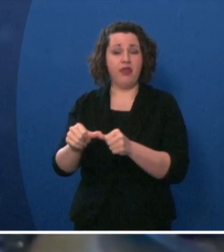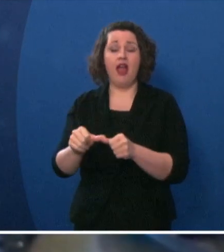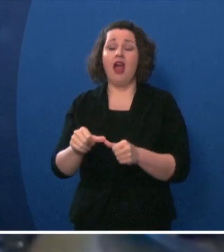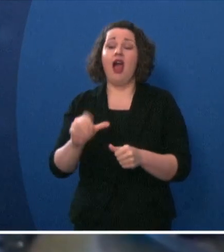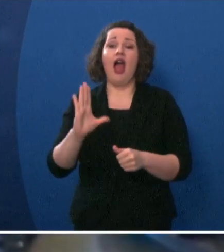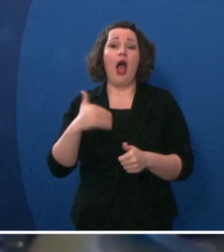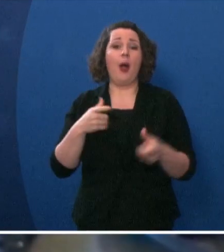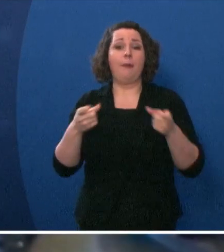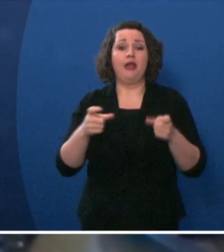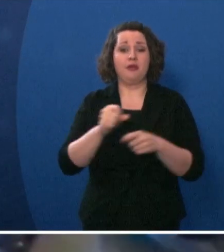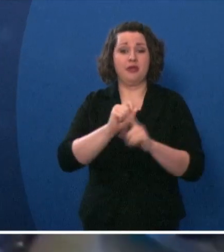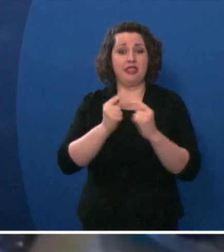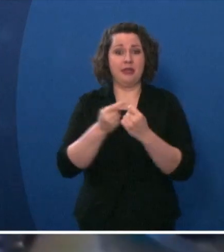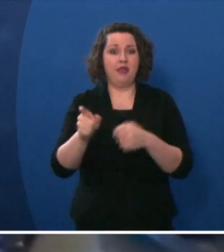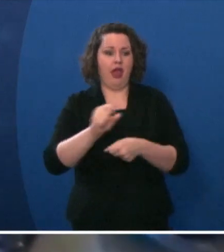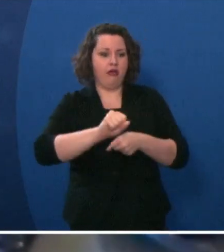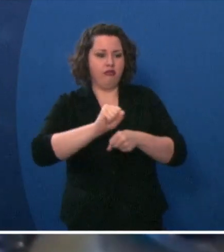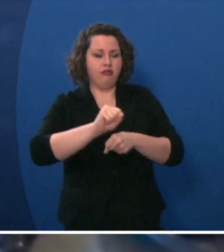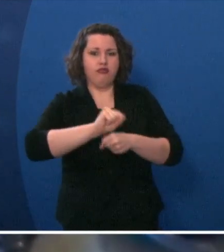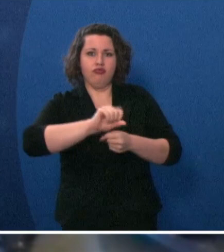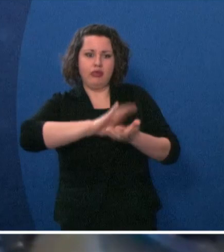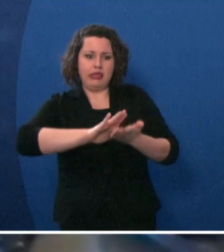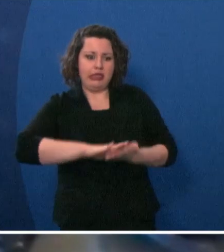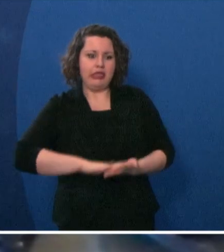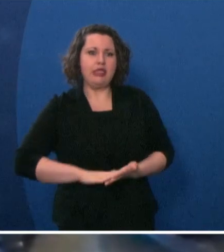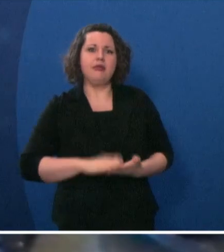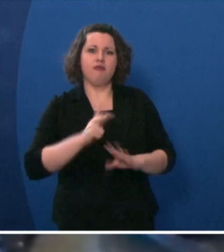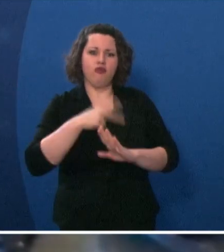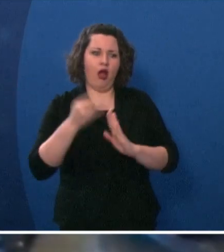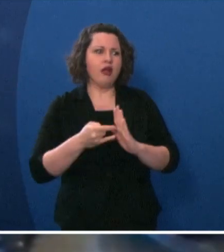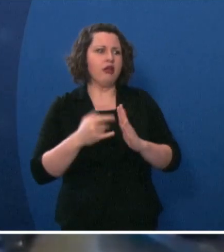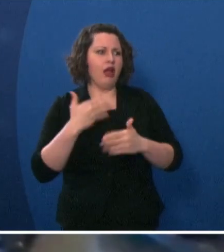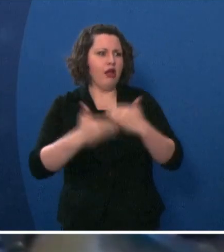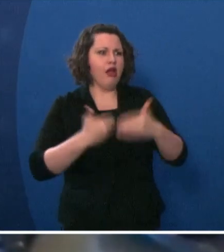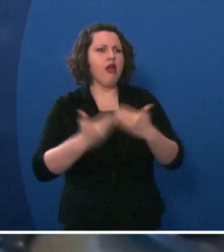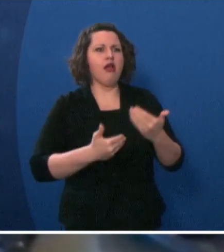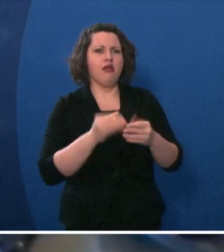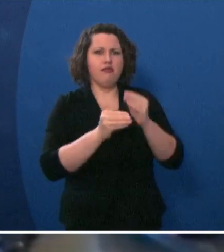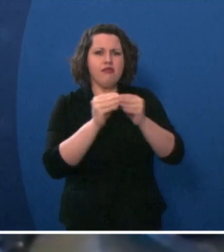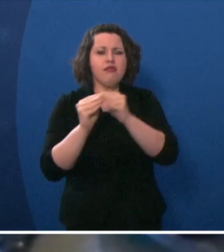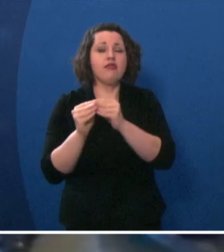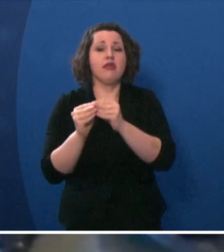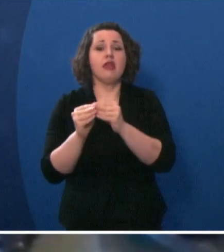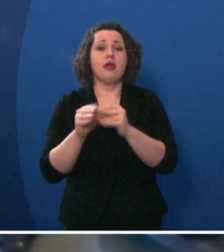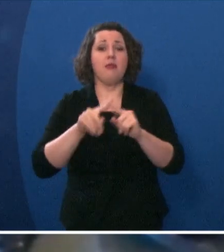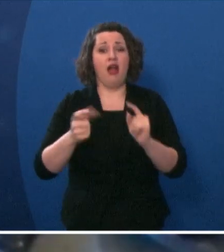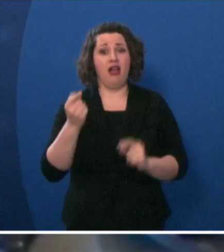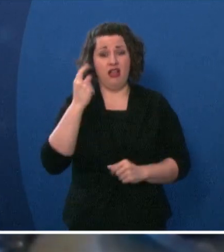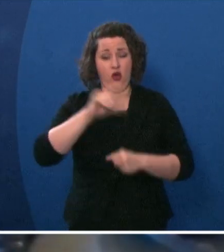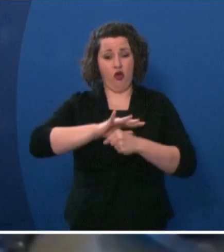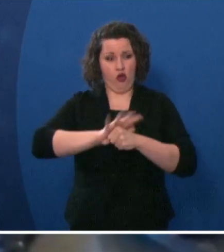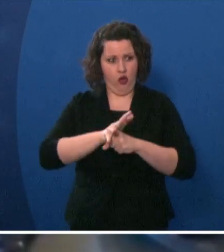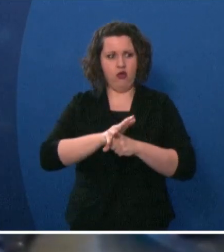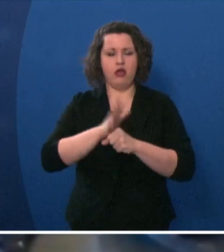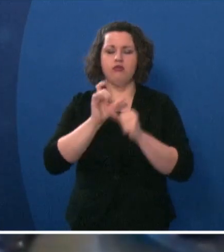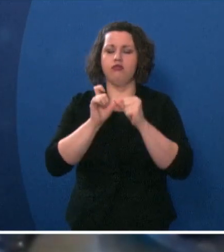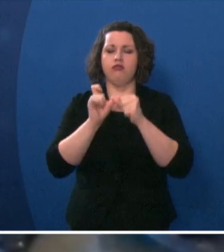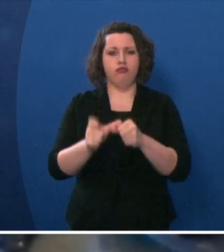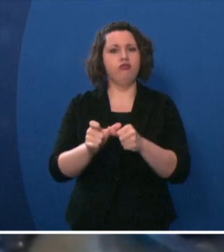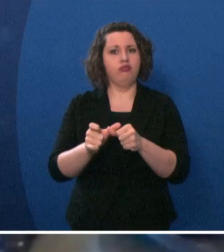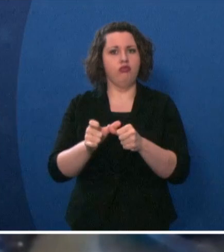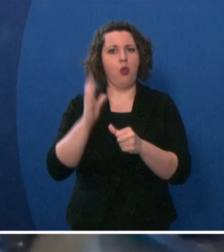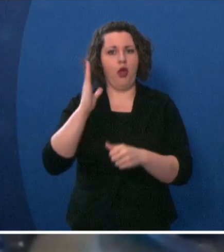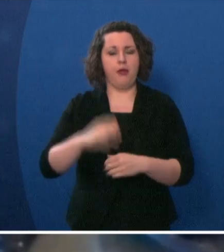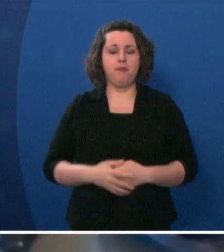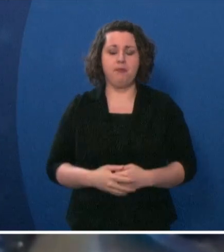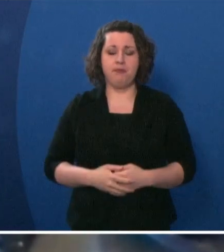theaters and working on project lists that have accumulated. But we quickly understood the COVID-19 world was going to be around for a while.